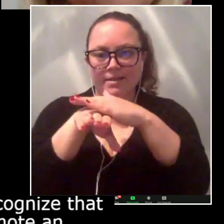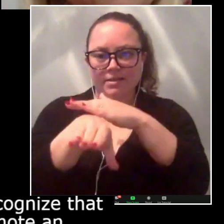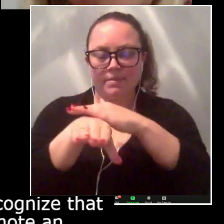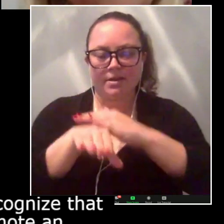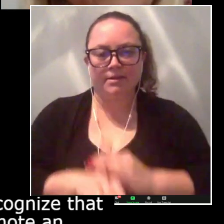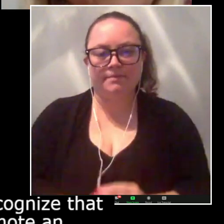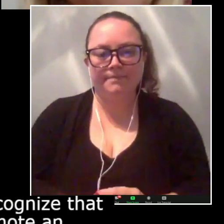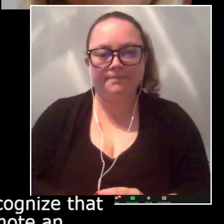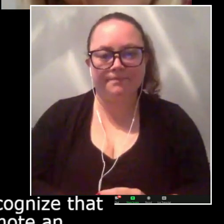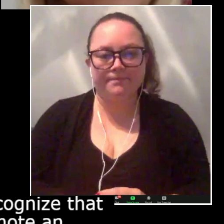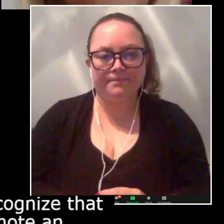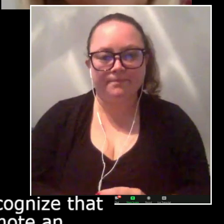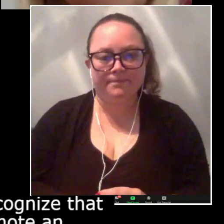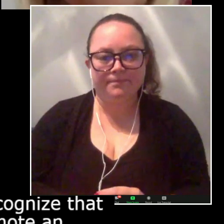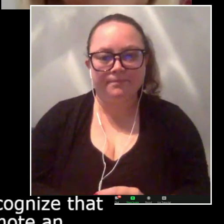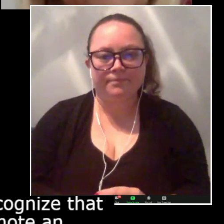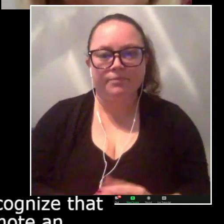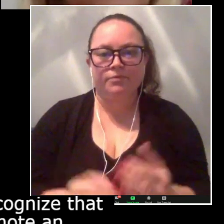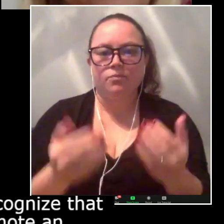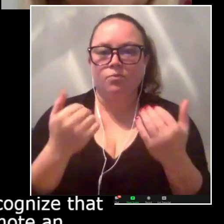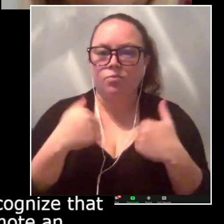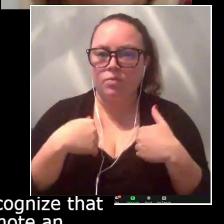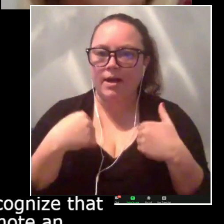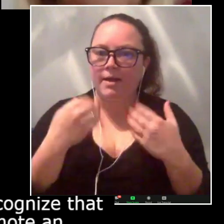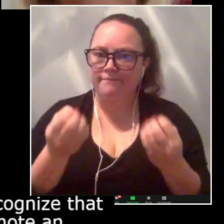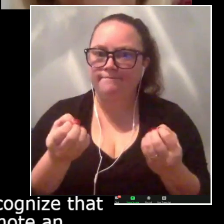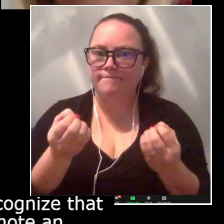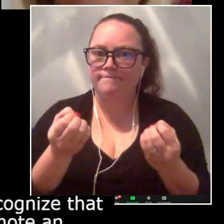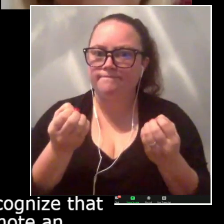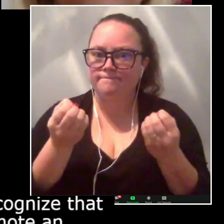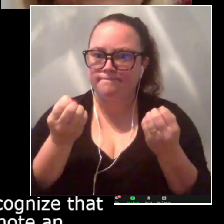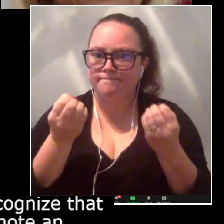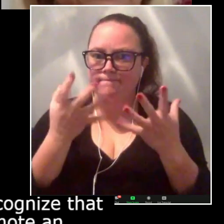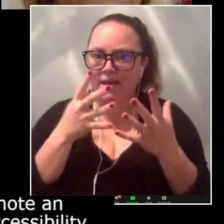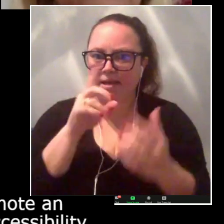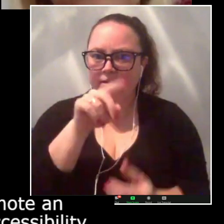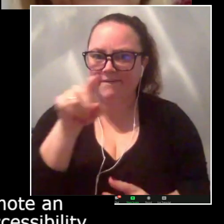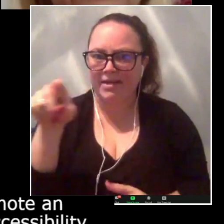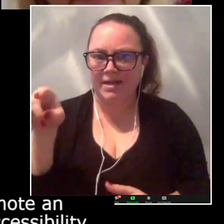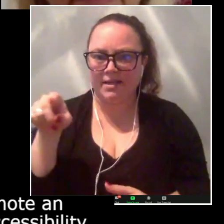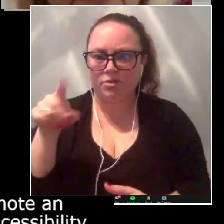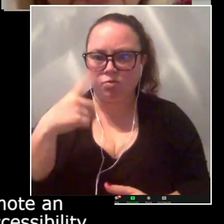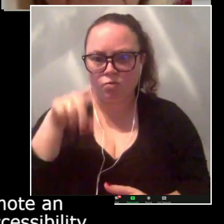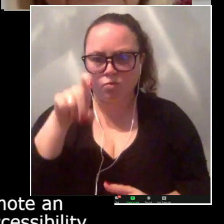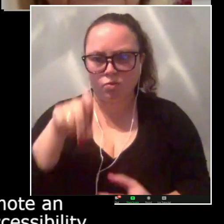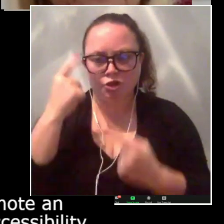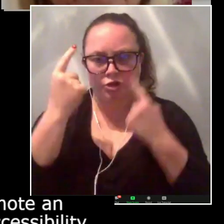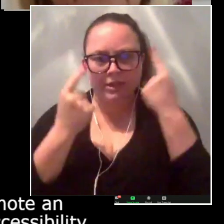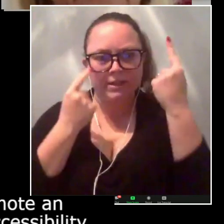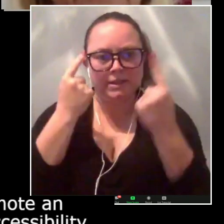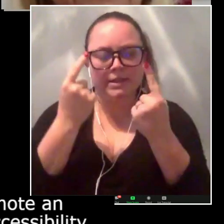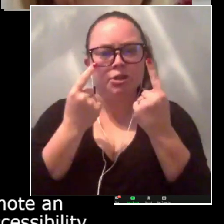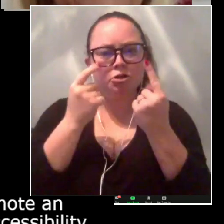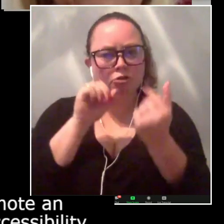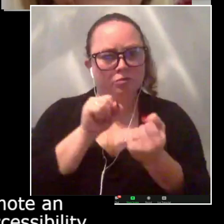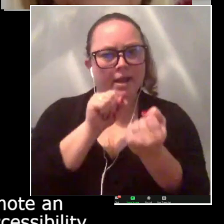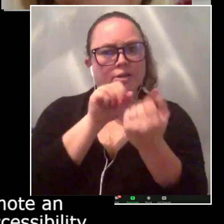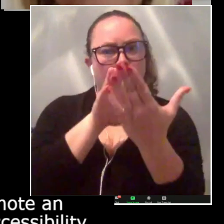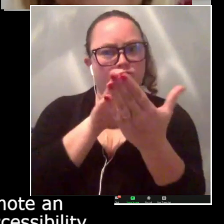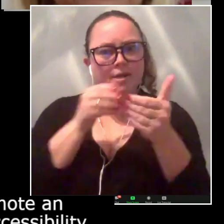And there are a number of these that we should consider and address.